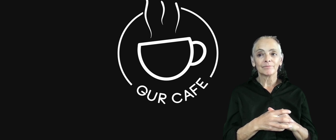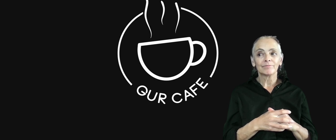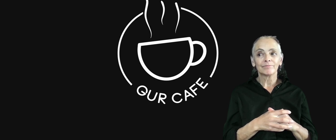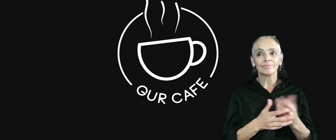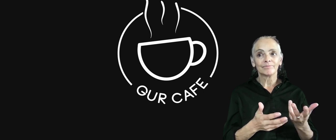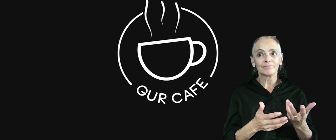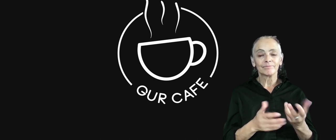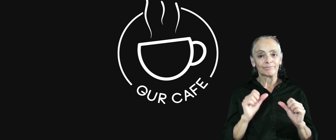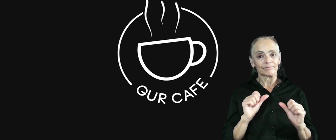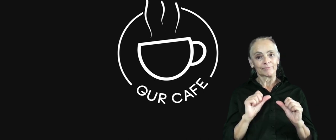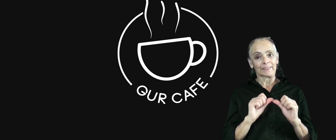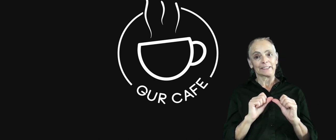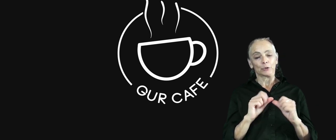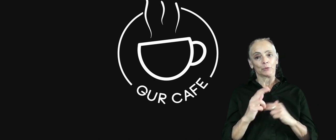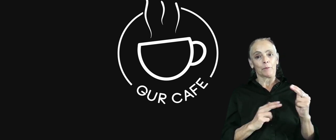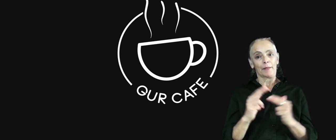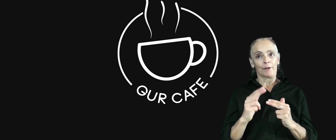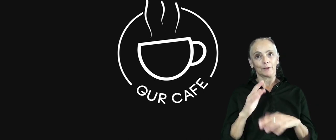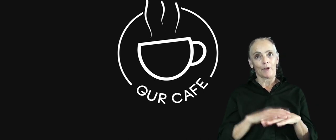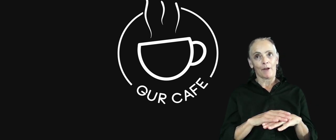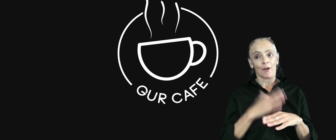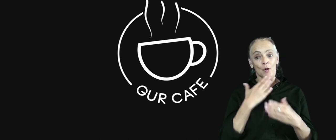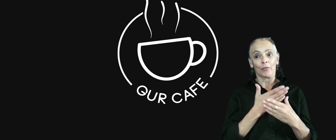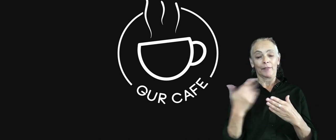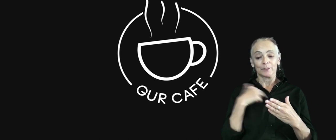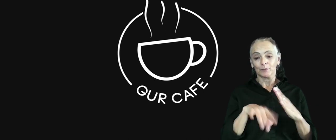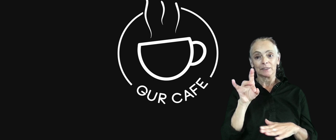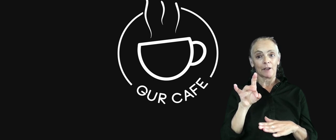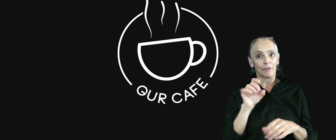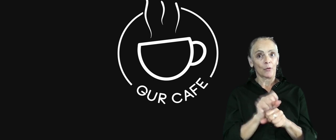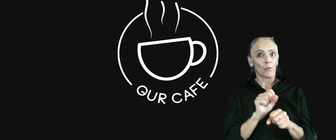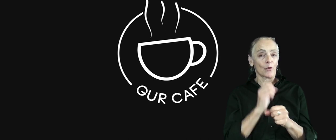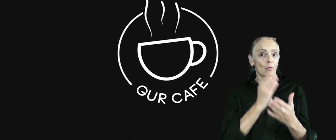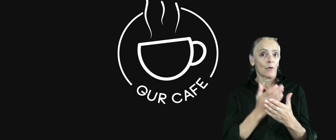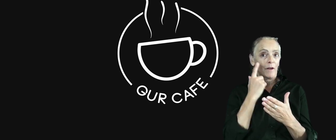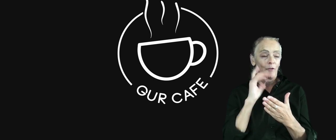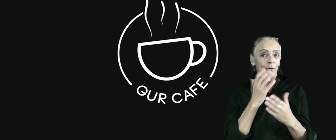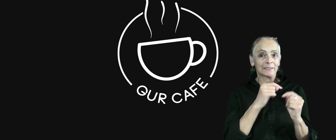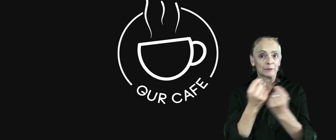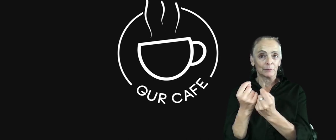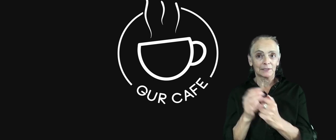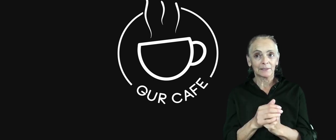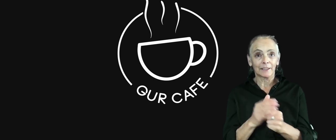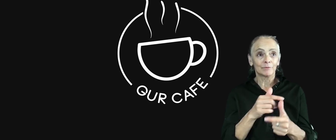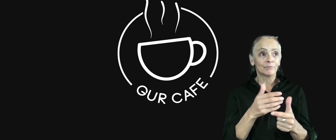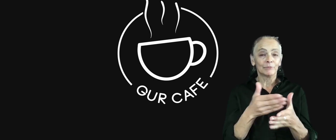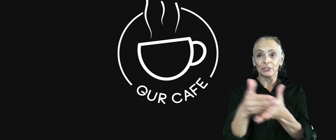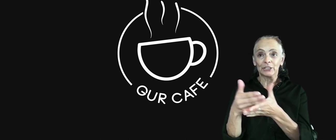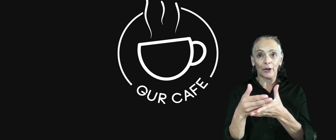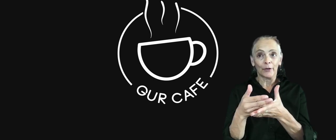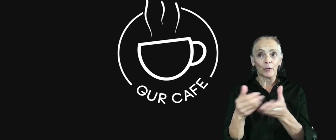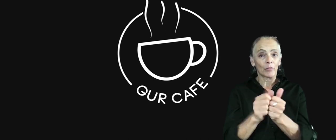continue to build off of some of the really good things that we've discovered that work really well for our teams and sharing those with others.